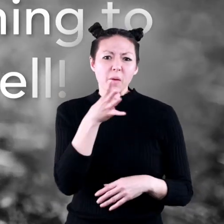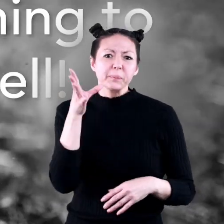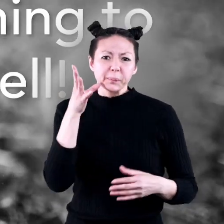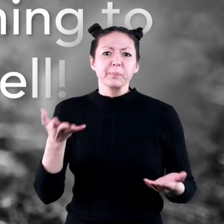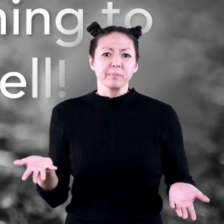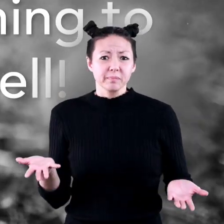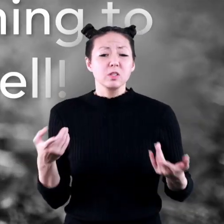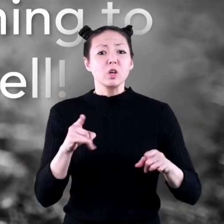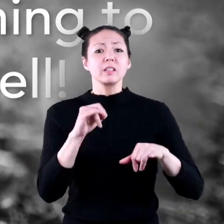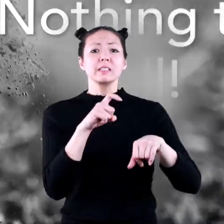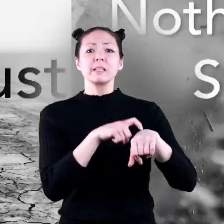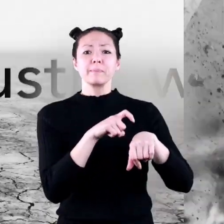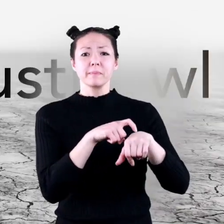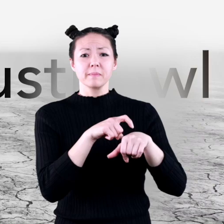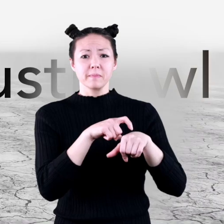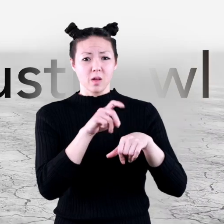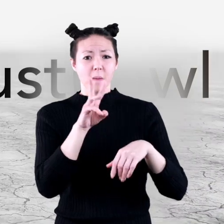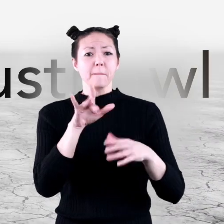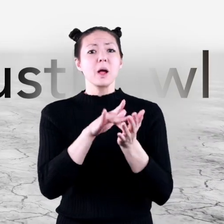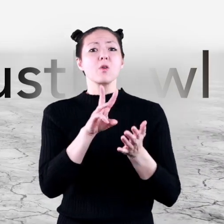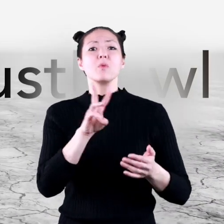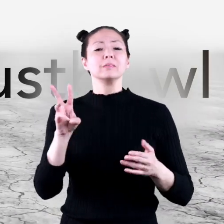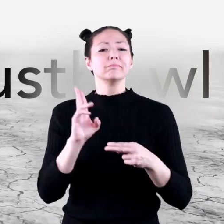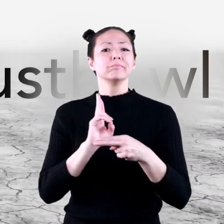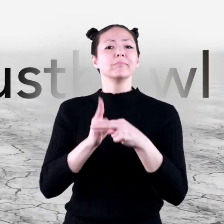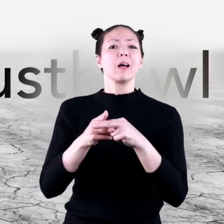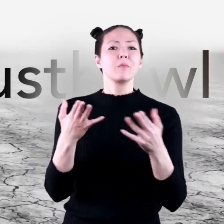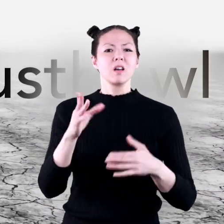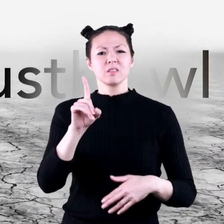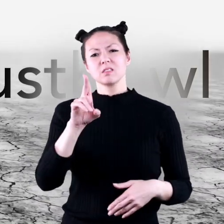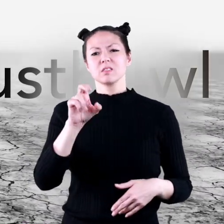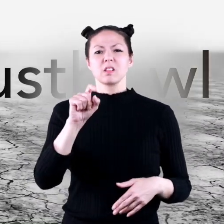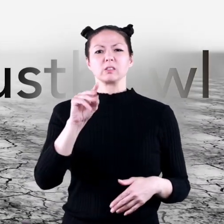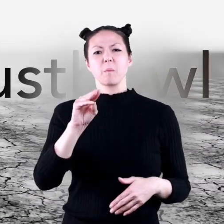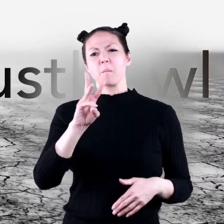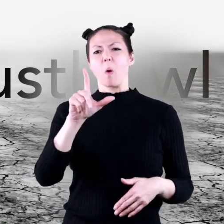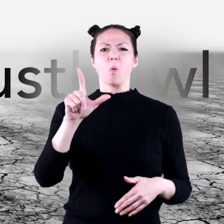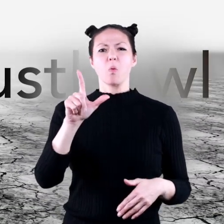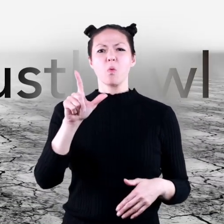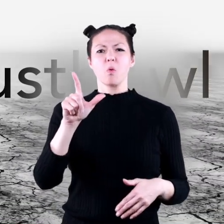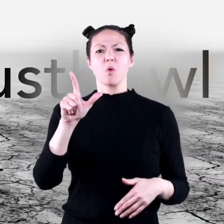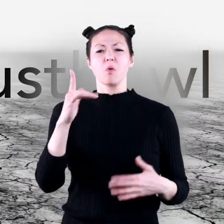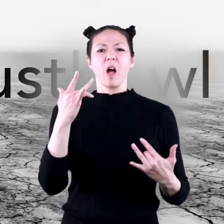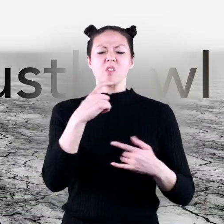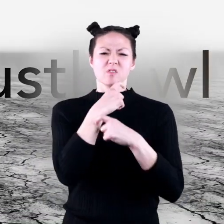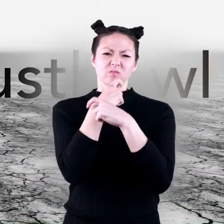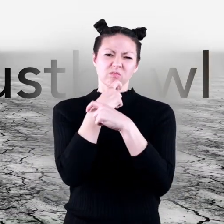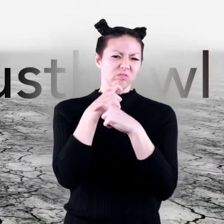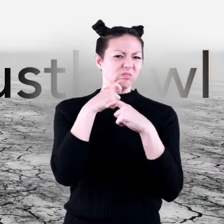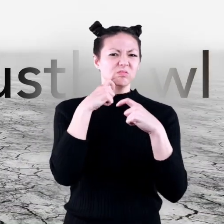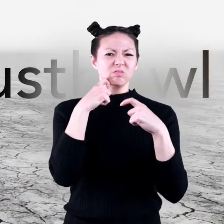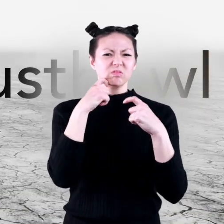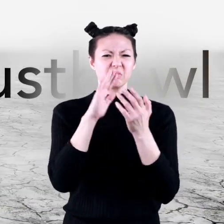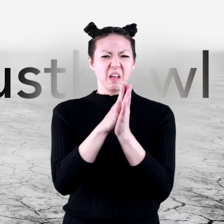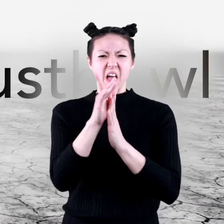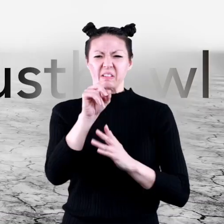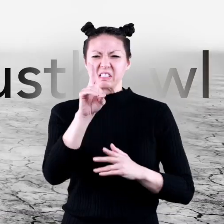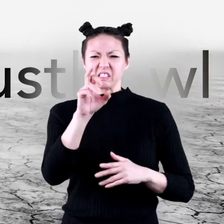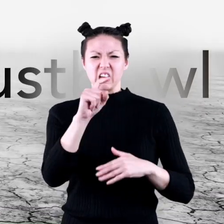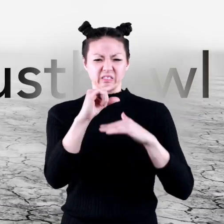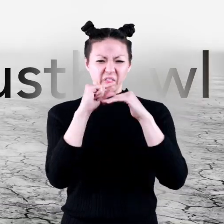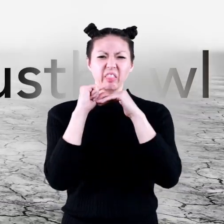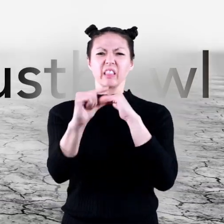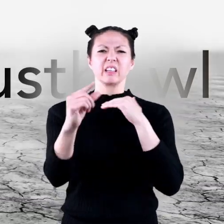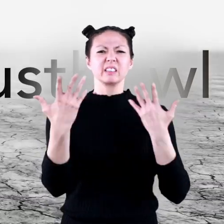farmers lost their farms. During that time, the Midwest got the nickname the Dust Bowl because as the drought